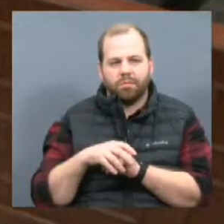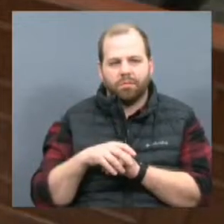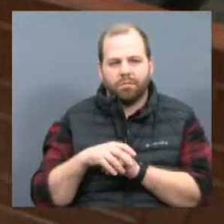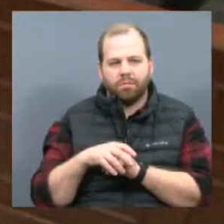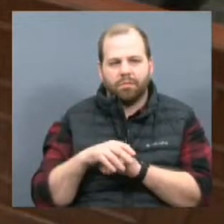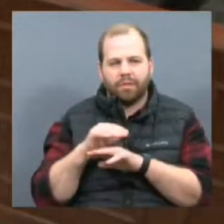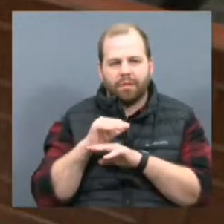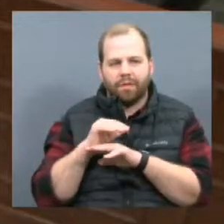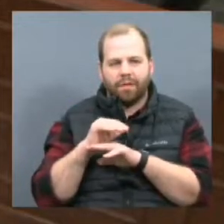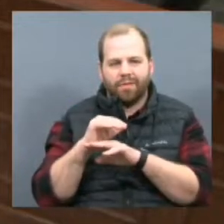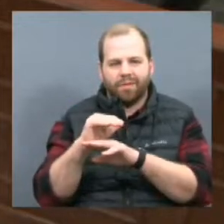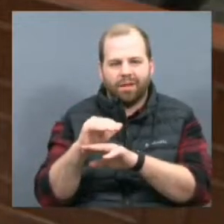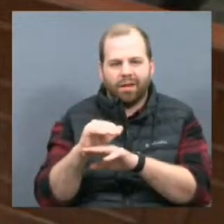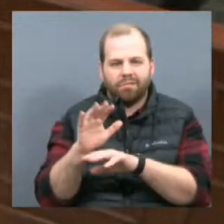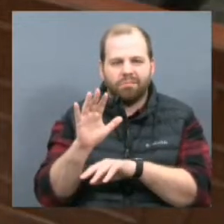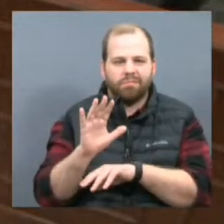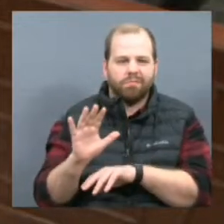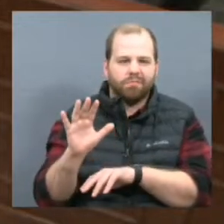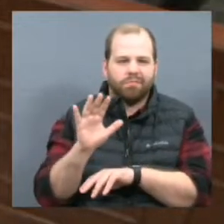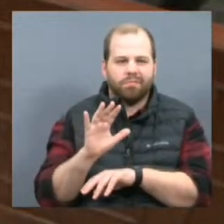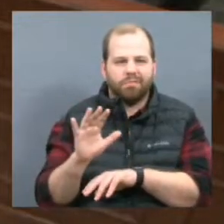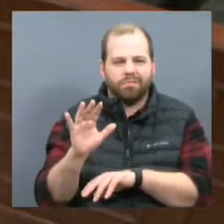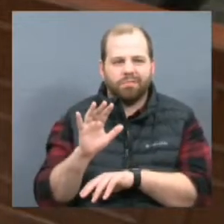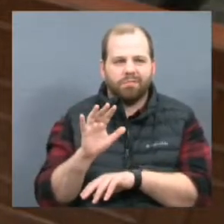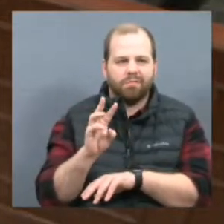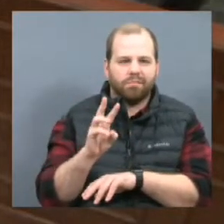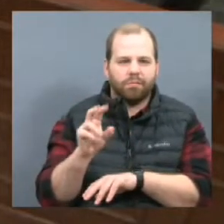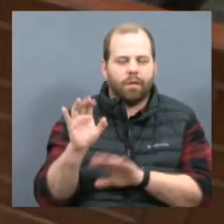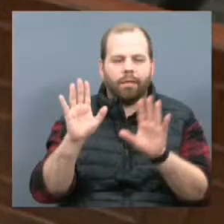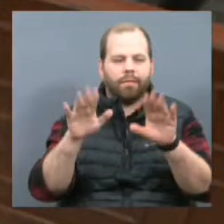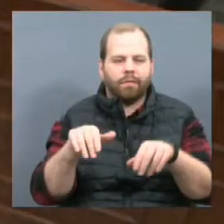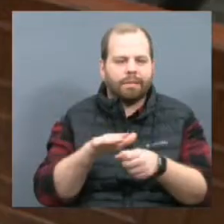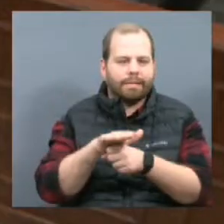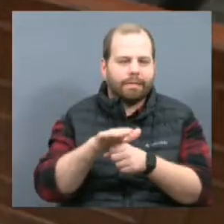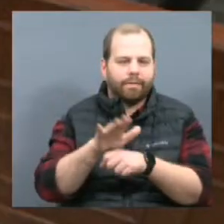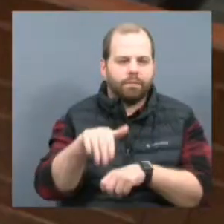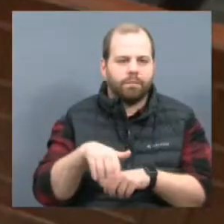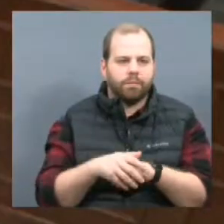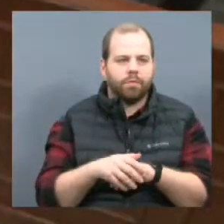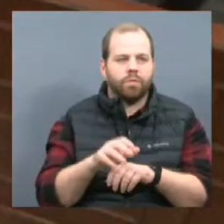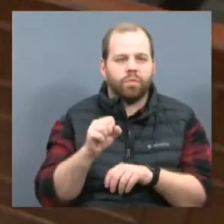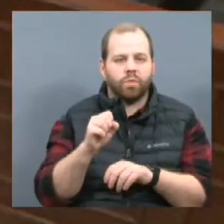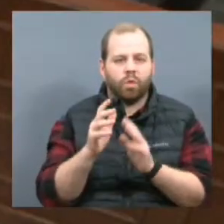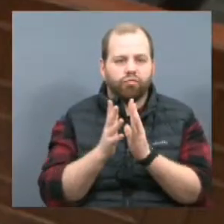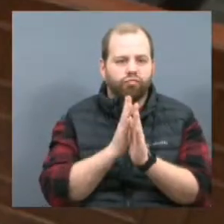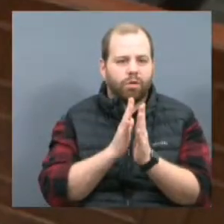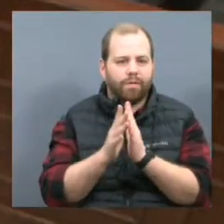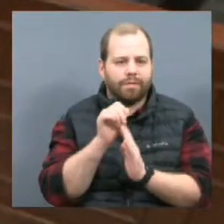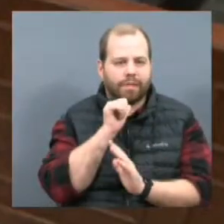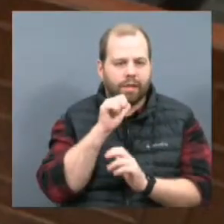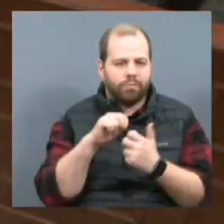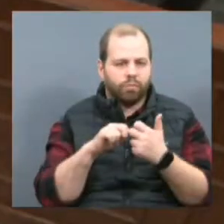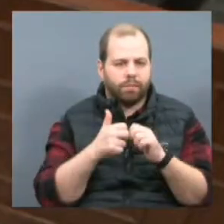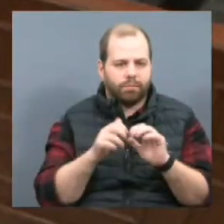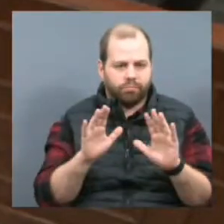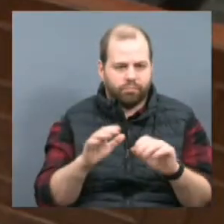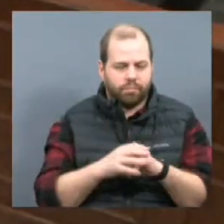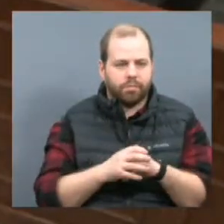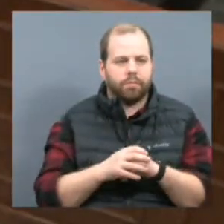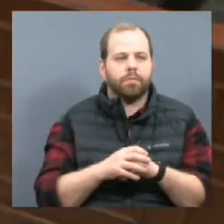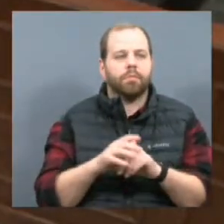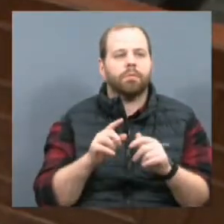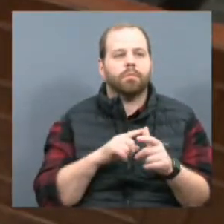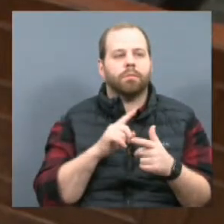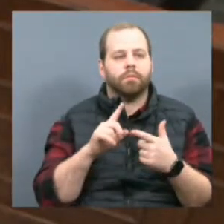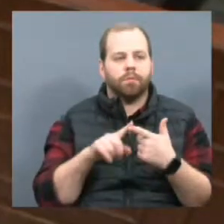Every night of the week, just about. That's all I need to know. Okay. So traffic wouldn't be an issue. Okay. And the